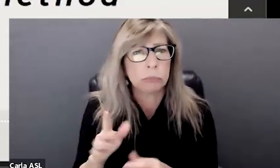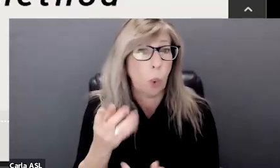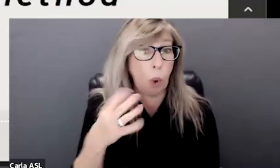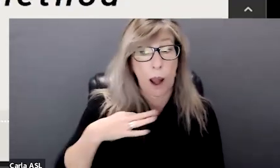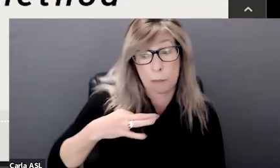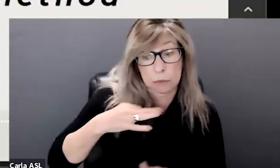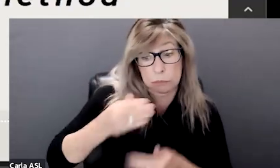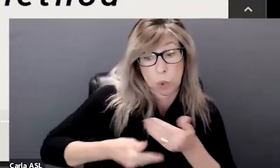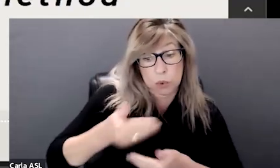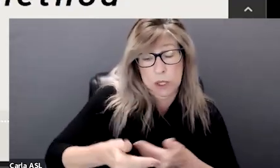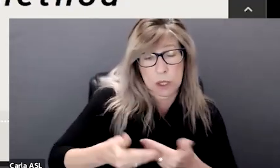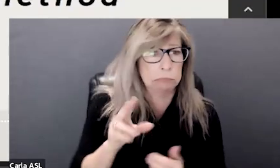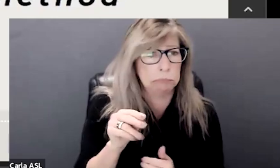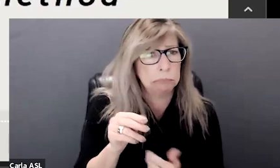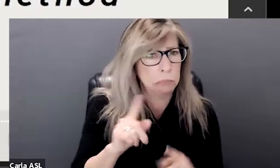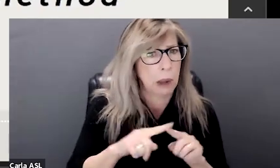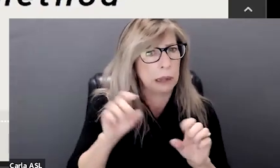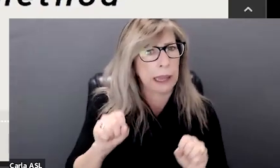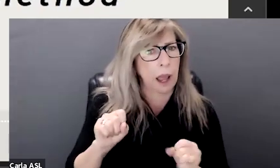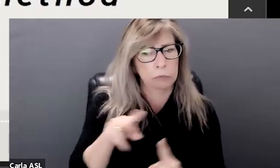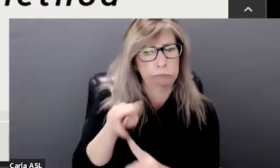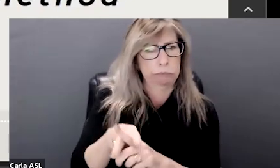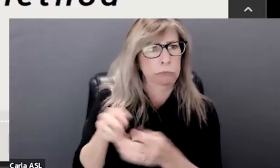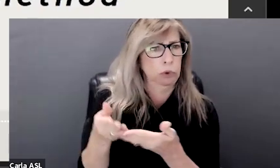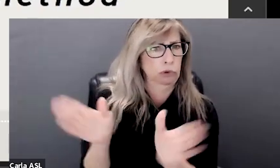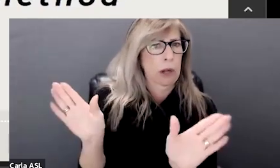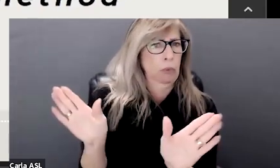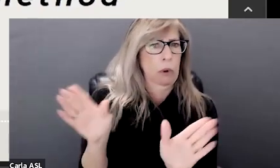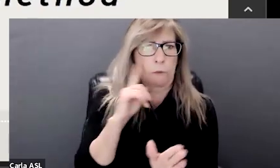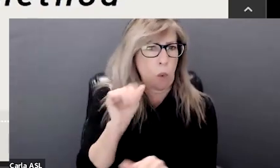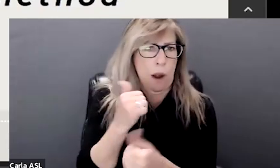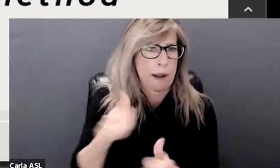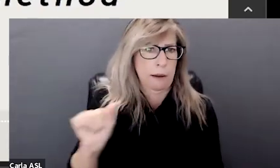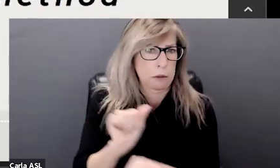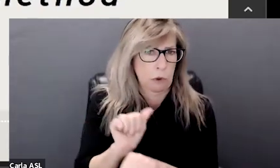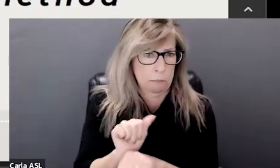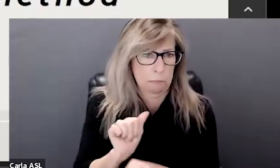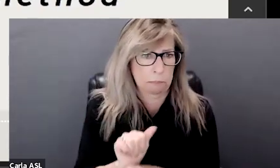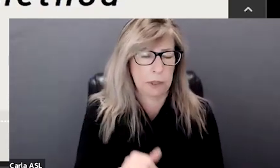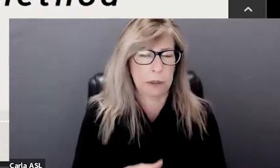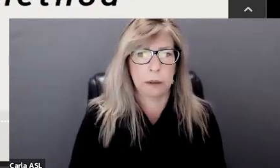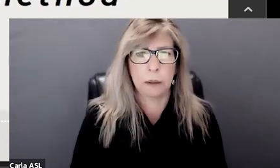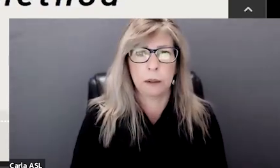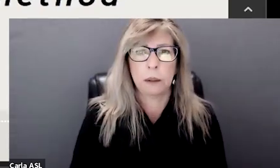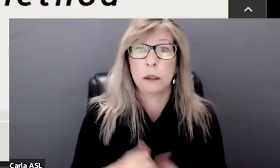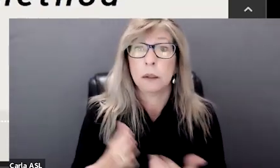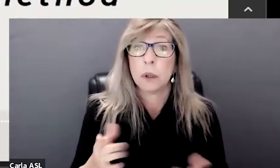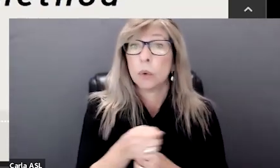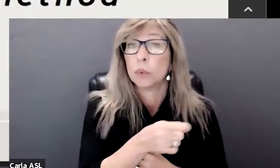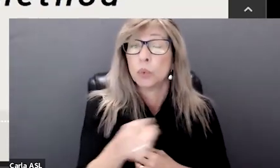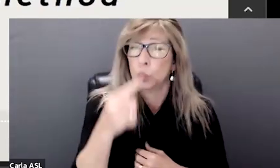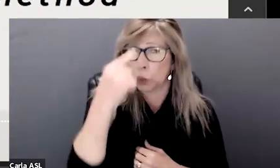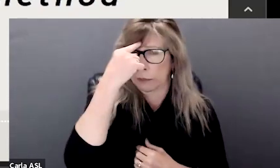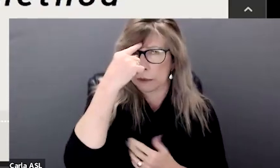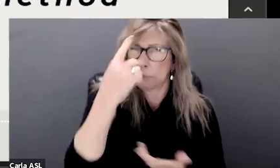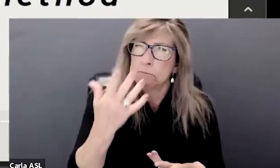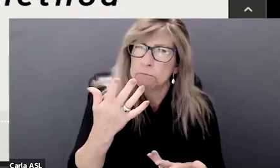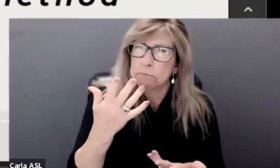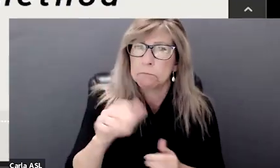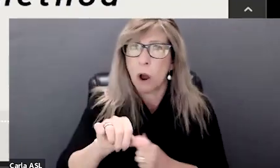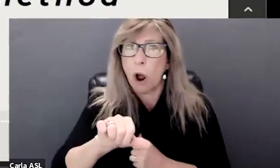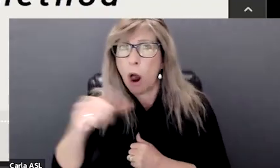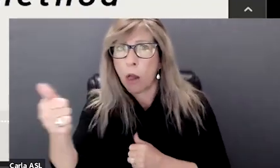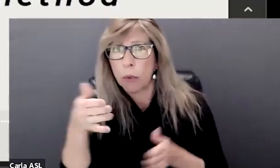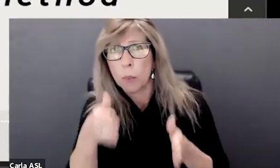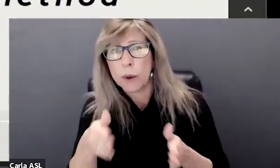way that the job gets done in the workplace. Can you think of an example of something that might be an alternative